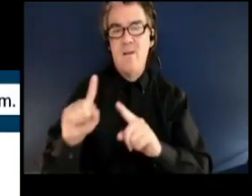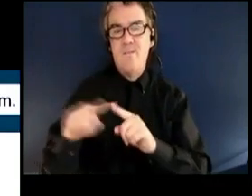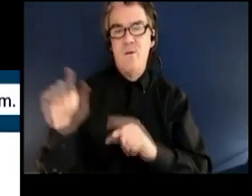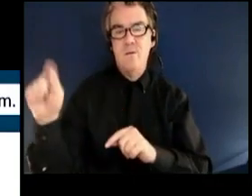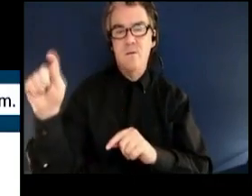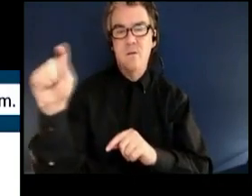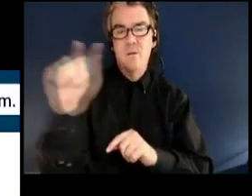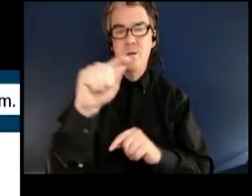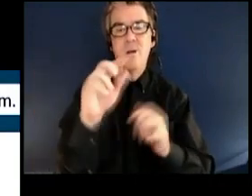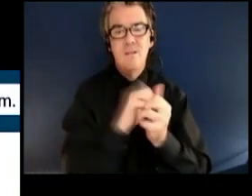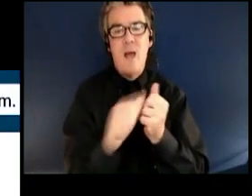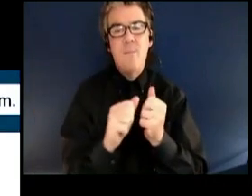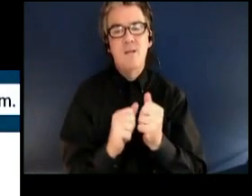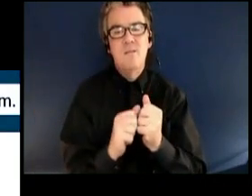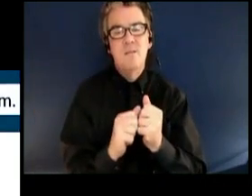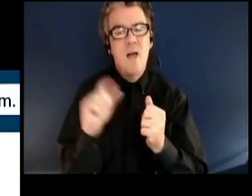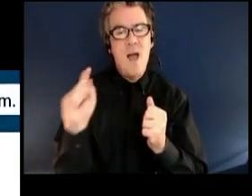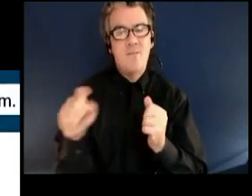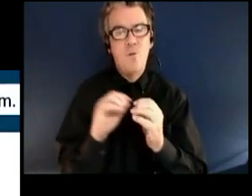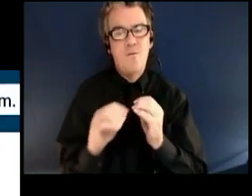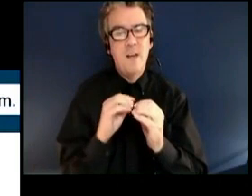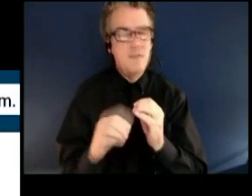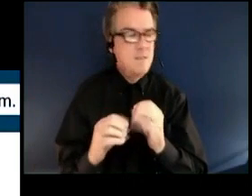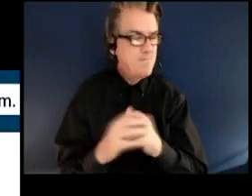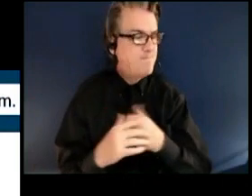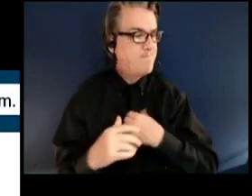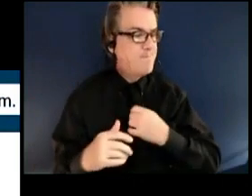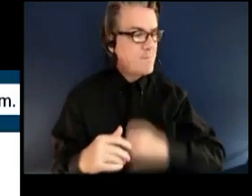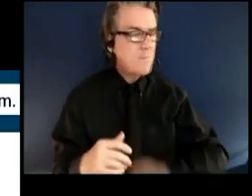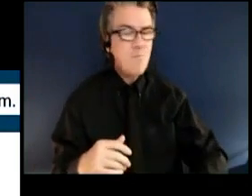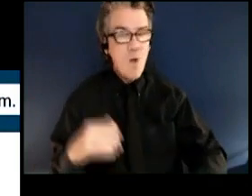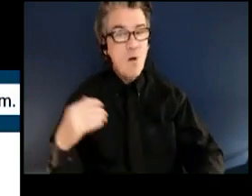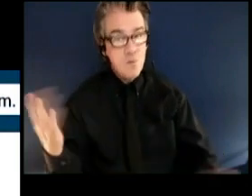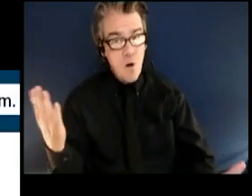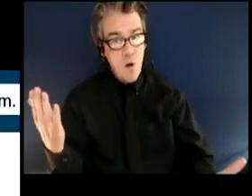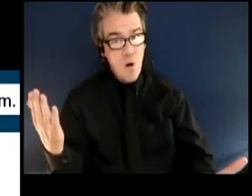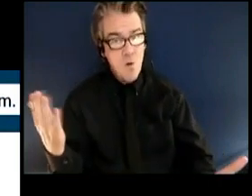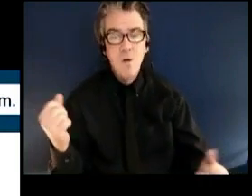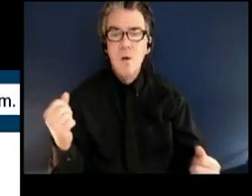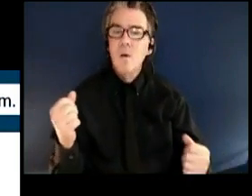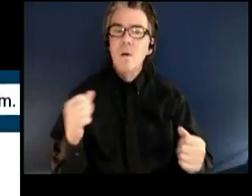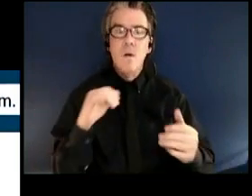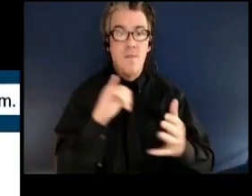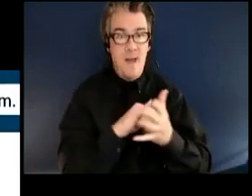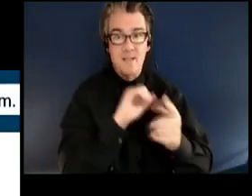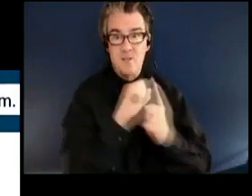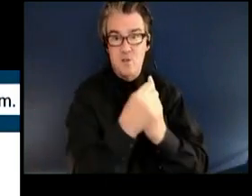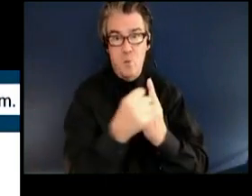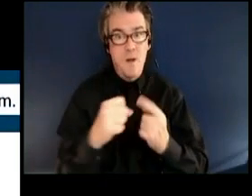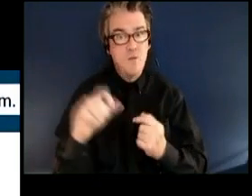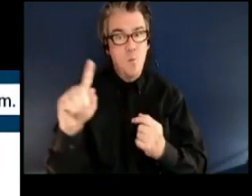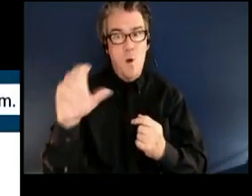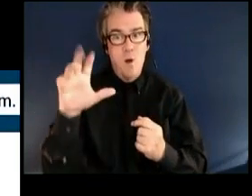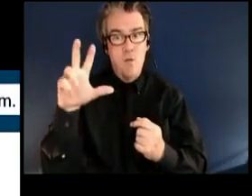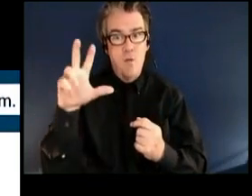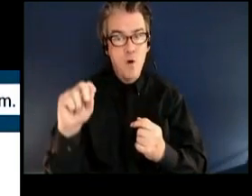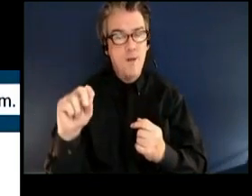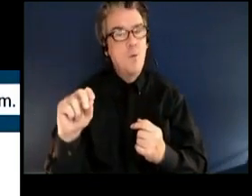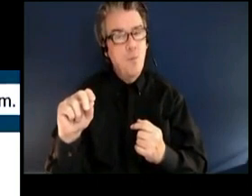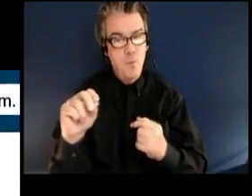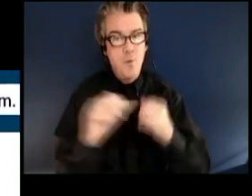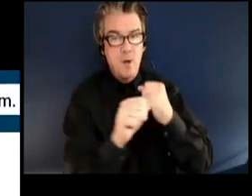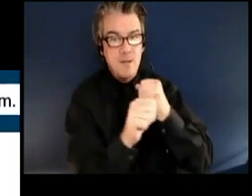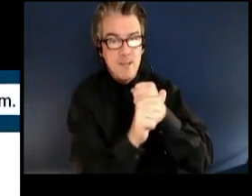roughly 130 damage or hazard cases that have been reported to us. We expect this number to rise.